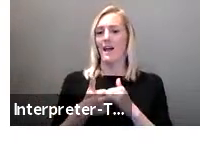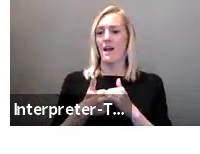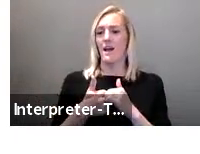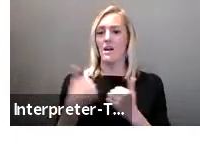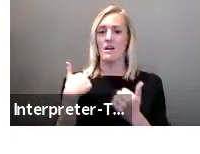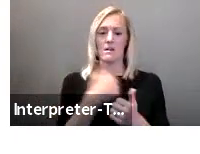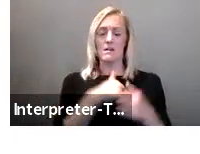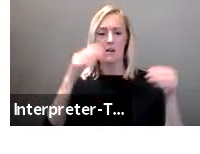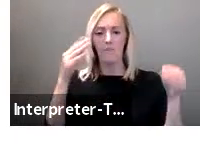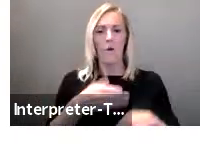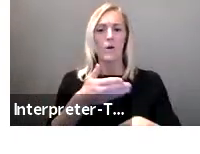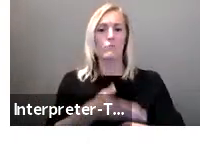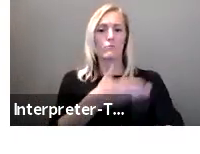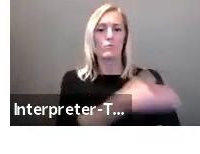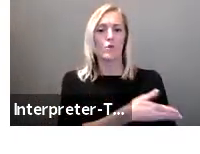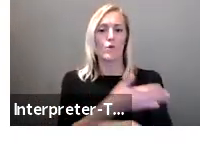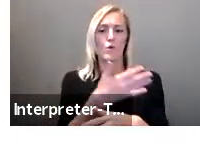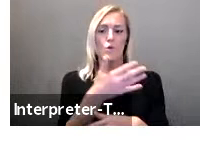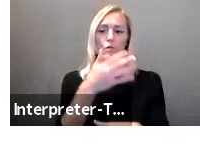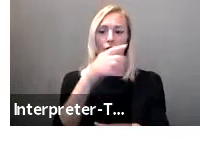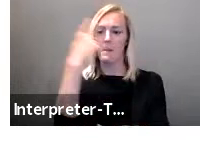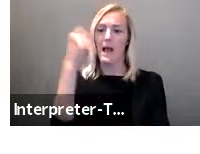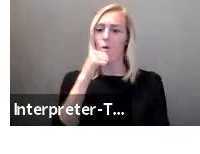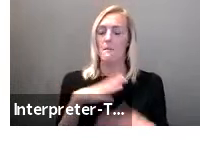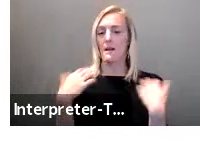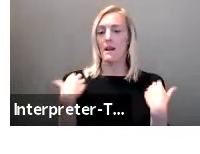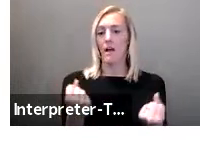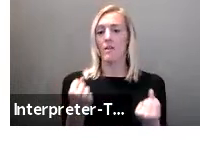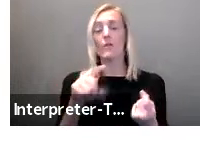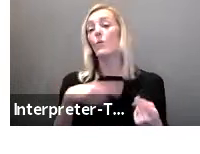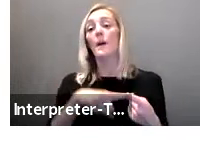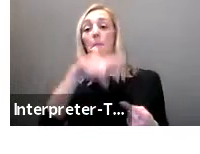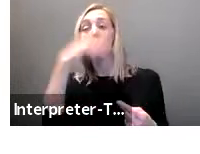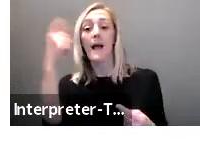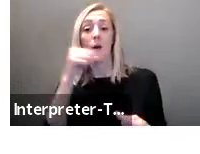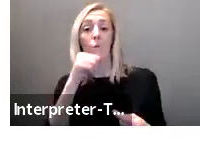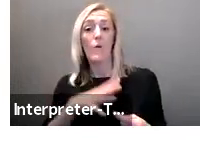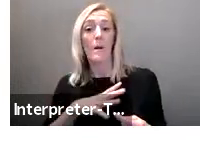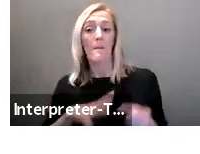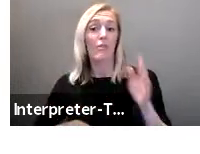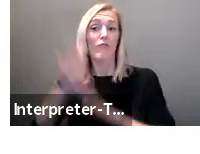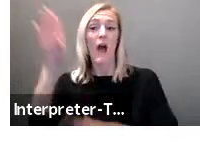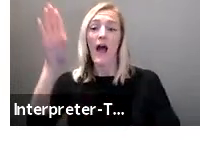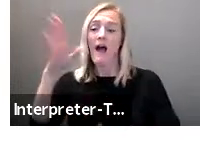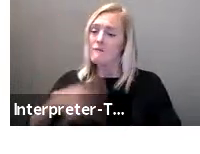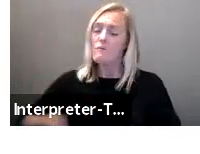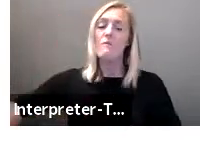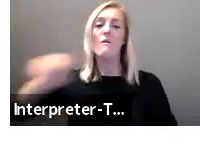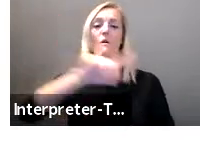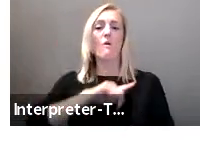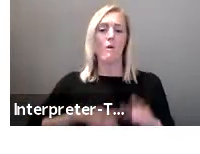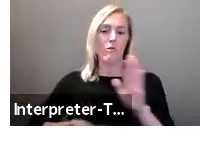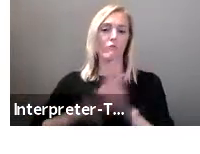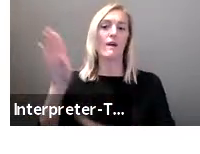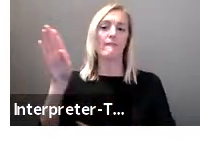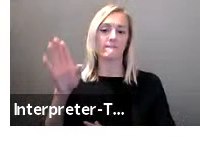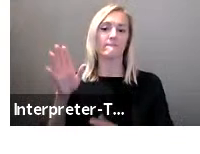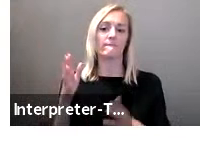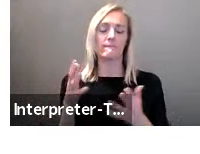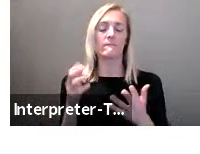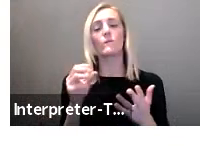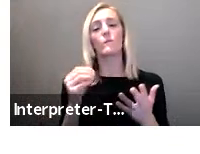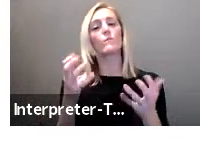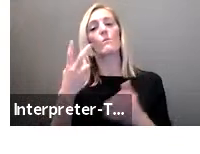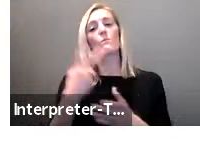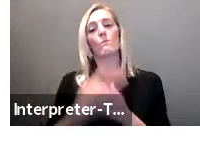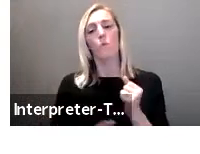focus on improving the health of Black women, because when Black women thrive, we all thrive, right? And so we want to make sure that that focus